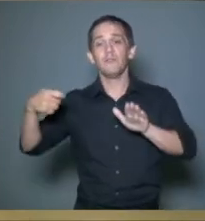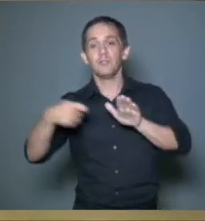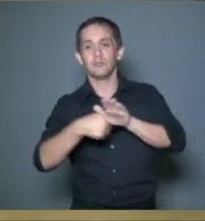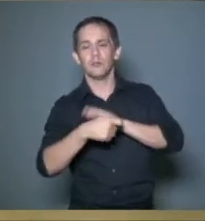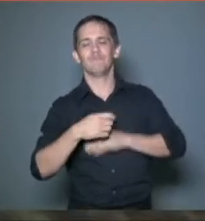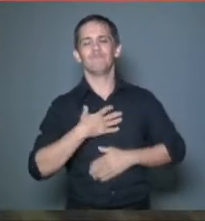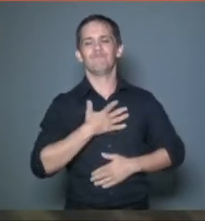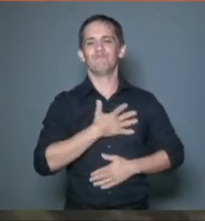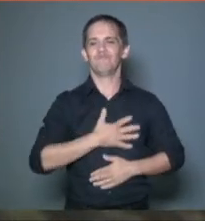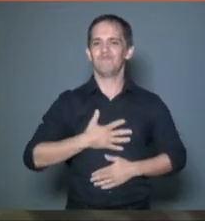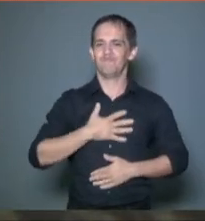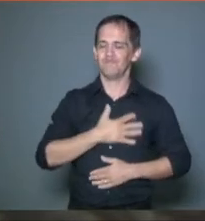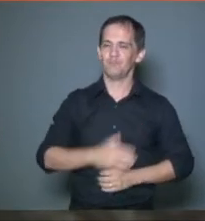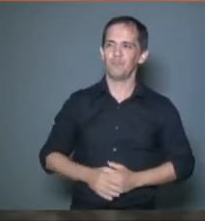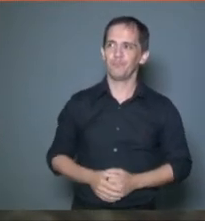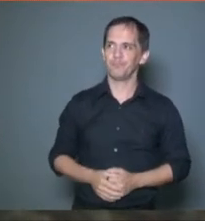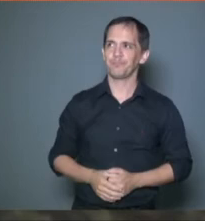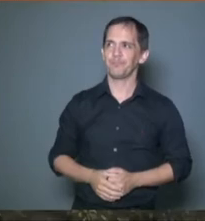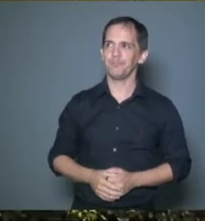our shareholders.